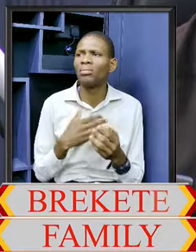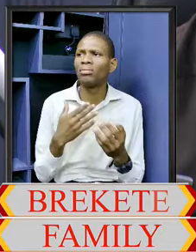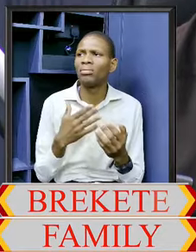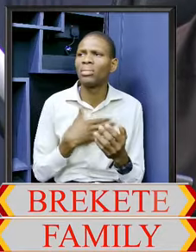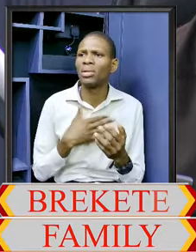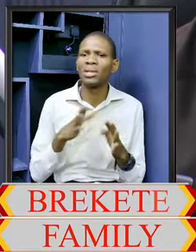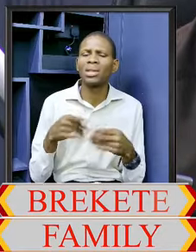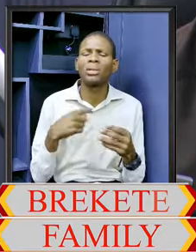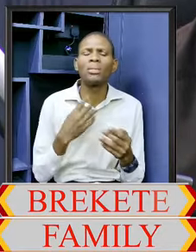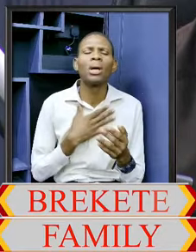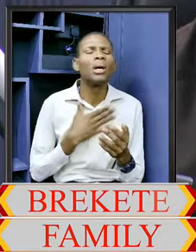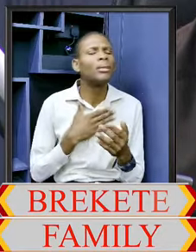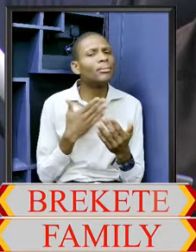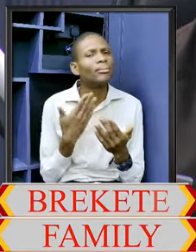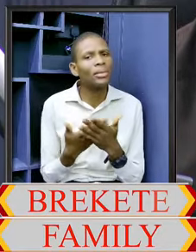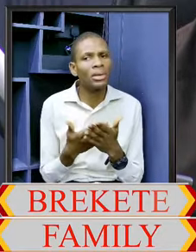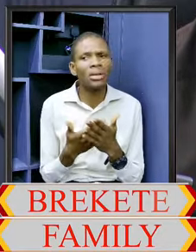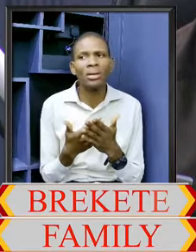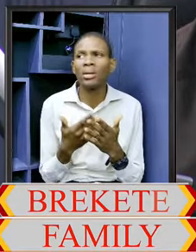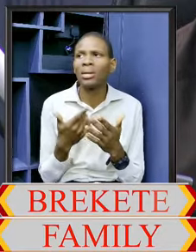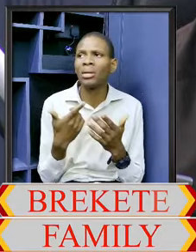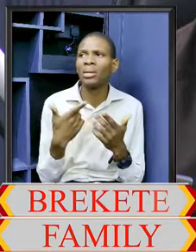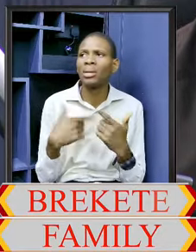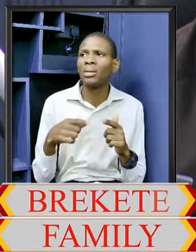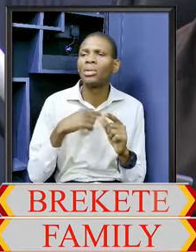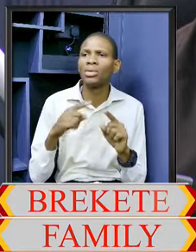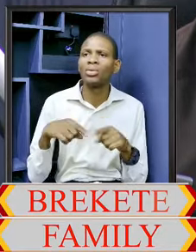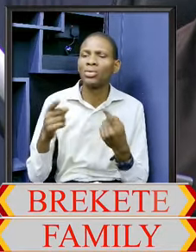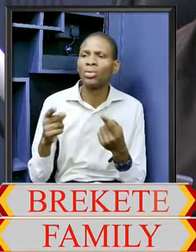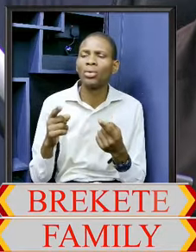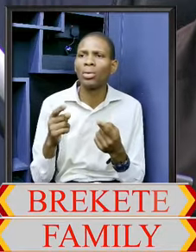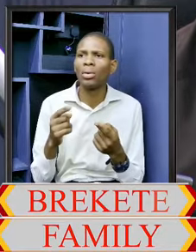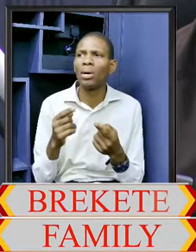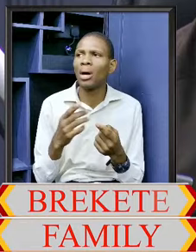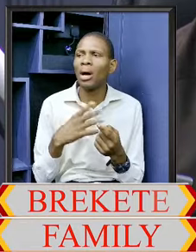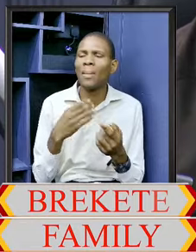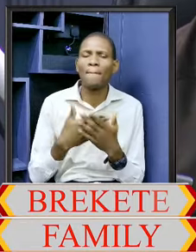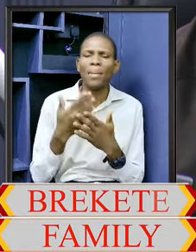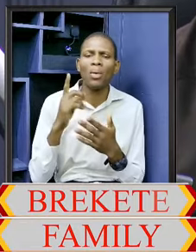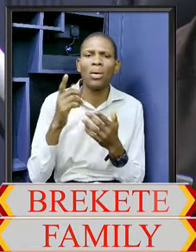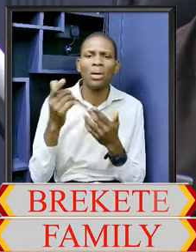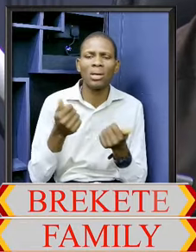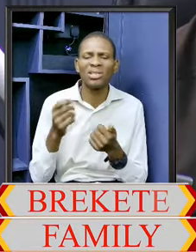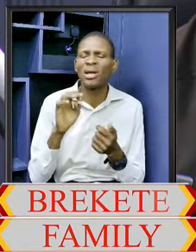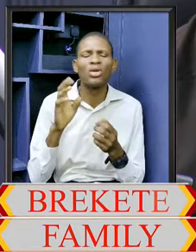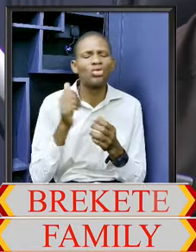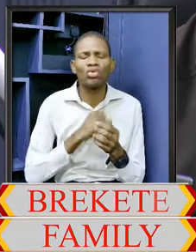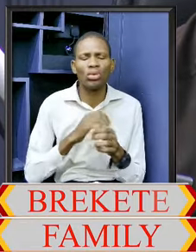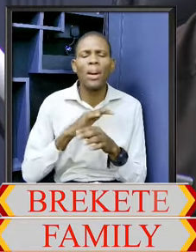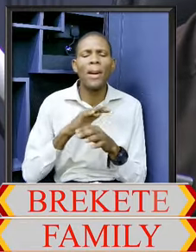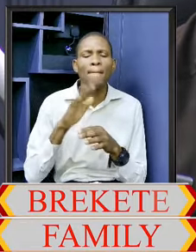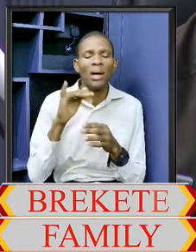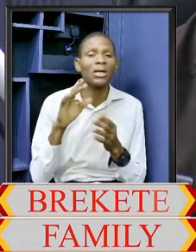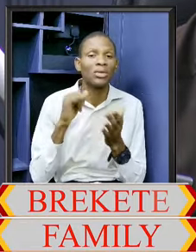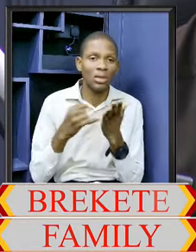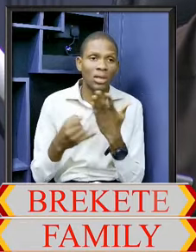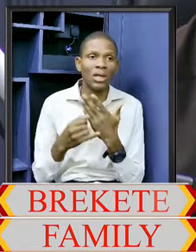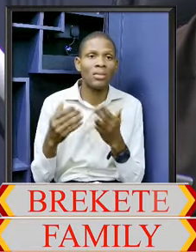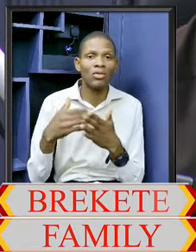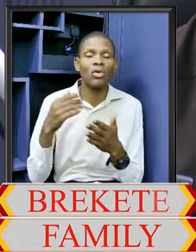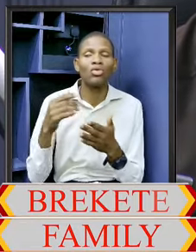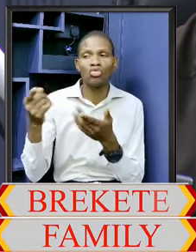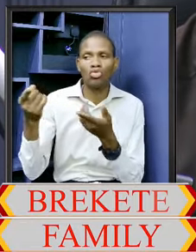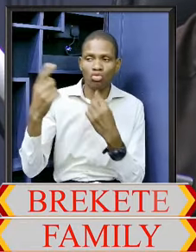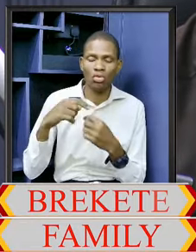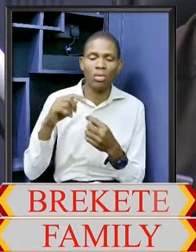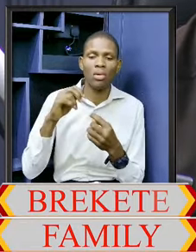Give me my money, let me go to a car stand and buy even one. This is actually not worry. Say by January, before I'll come back from the village,